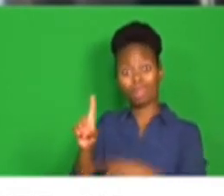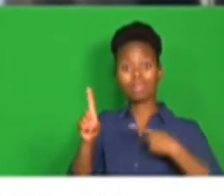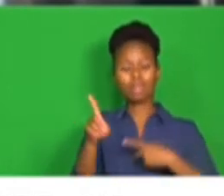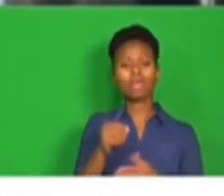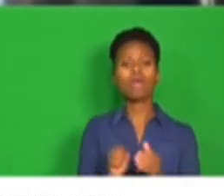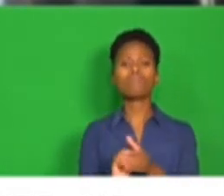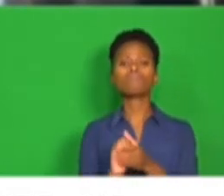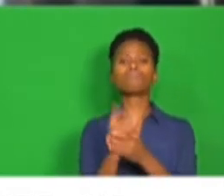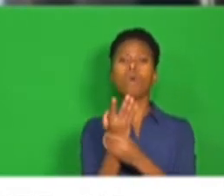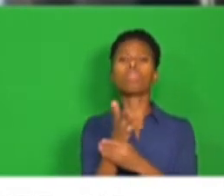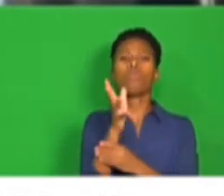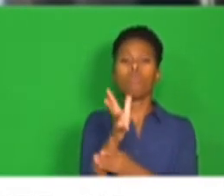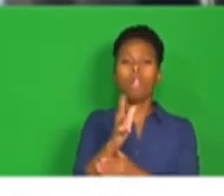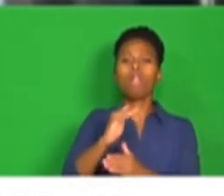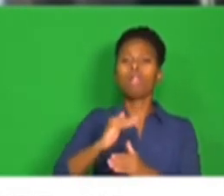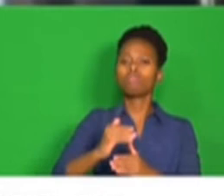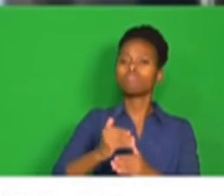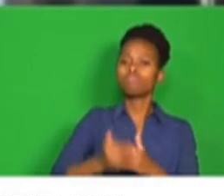muted.